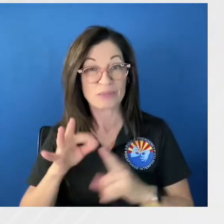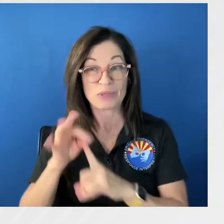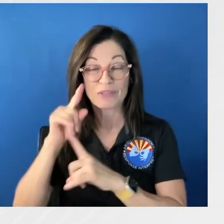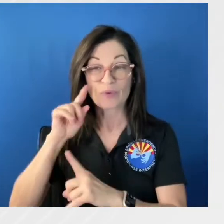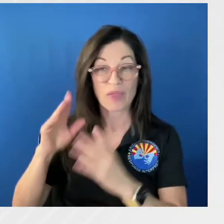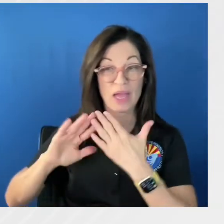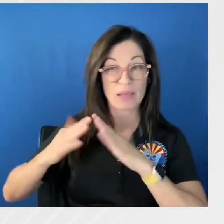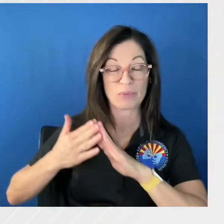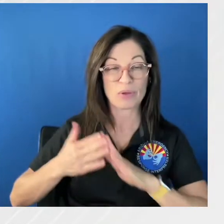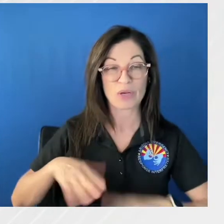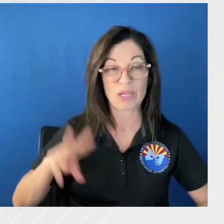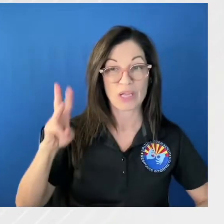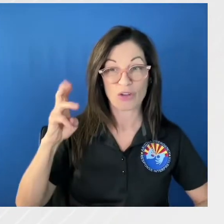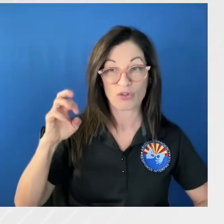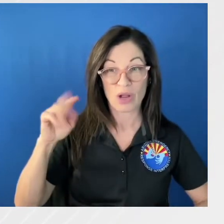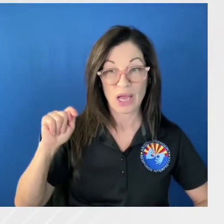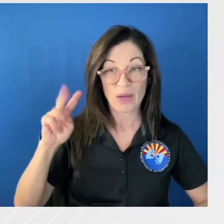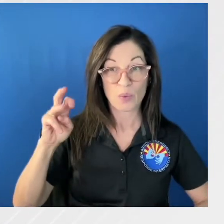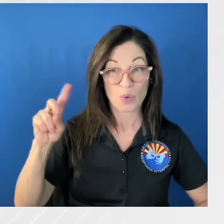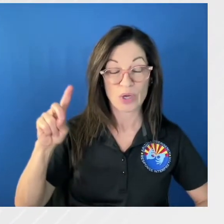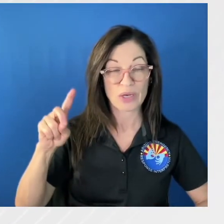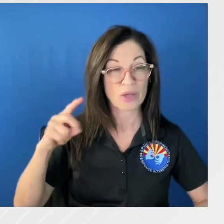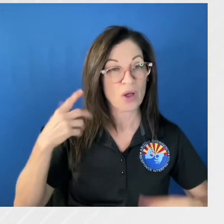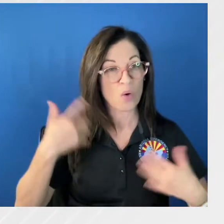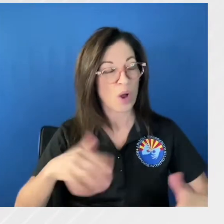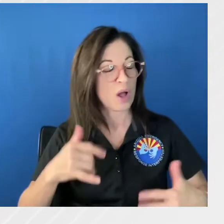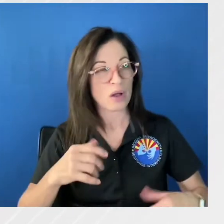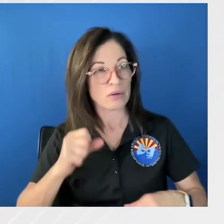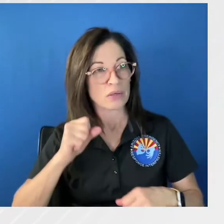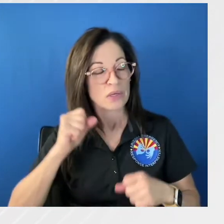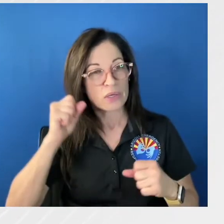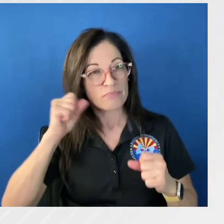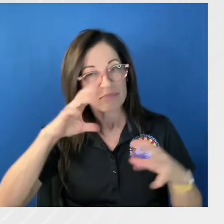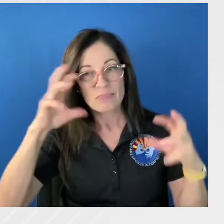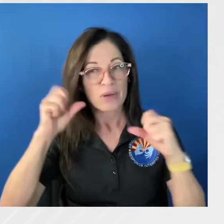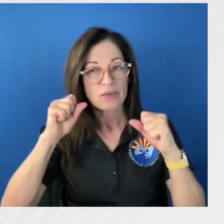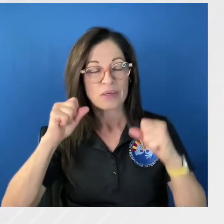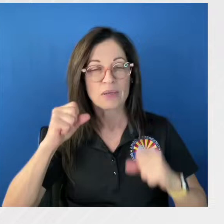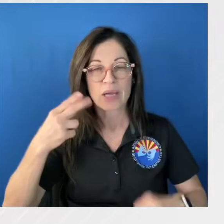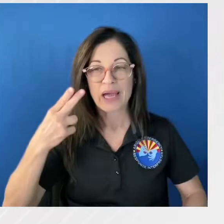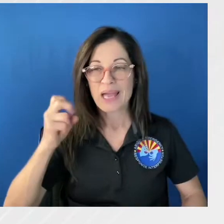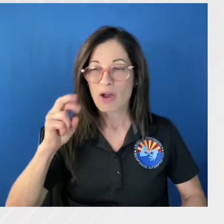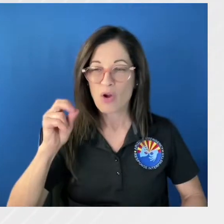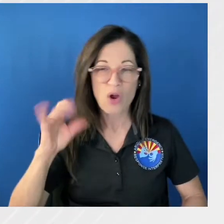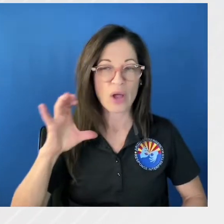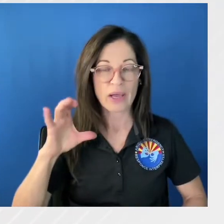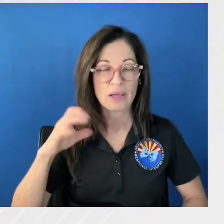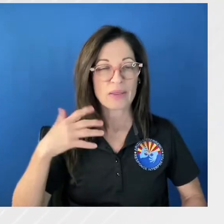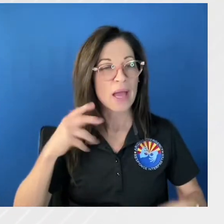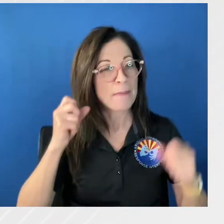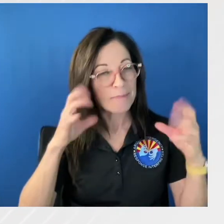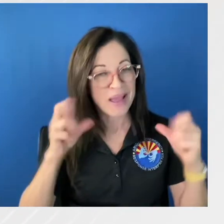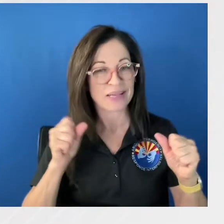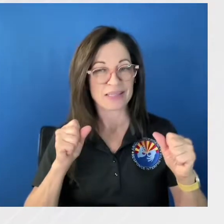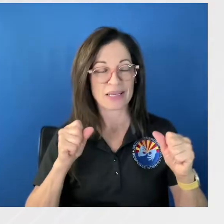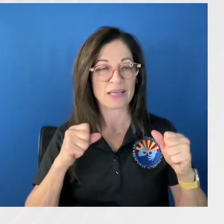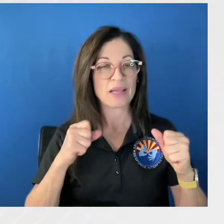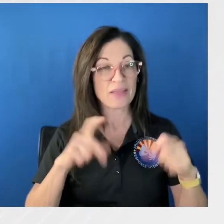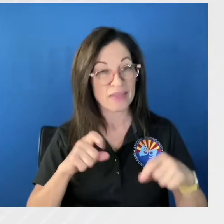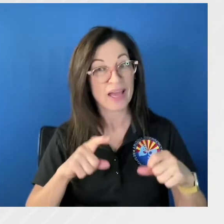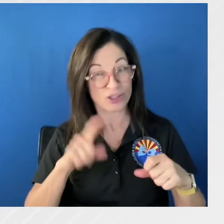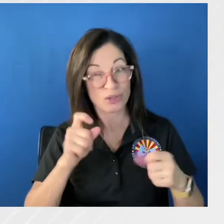San Bernardino County, it was heroic. I've since talked to, they are amazing. Yeah, they deserve a lot of